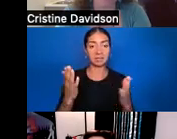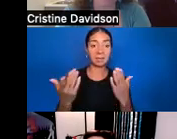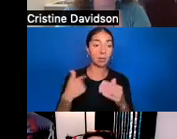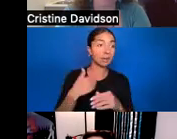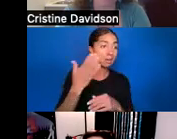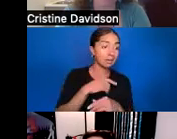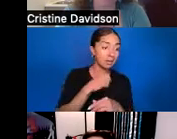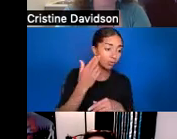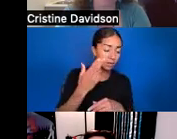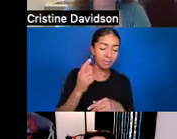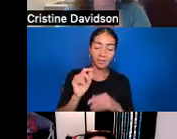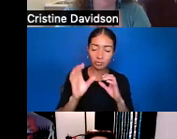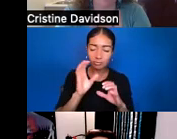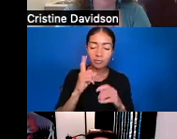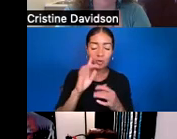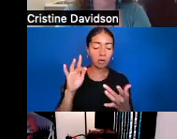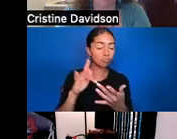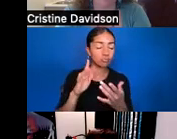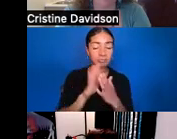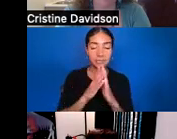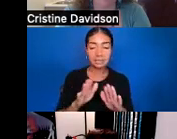thank you for getting us through that whole